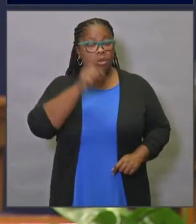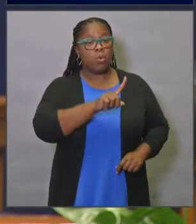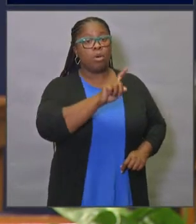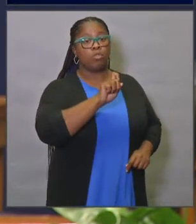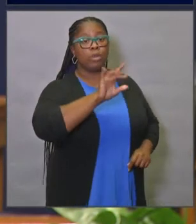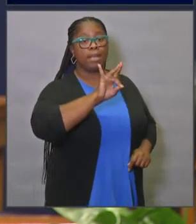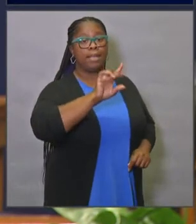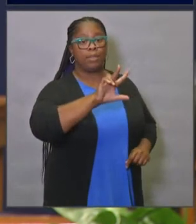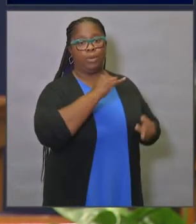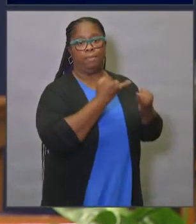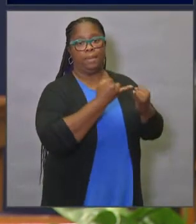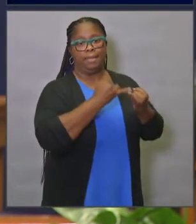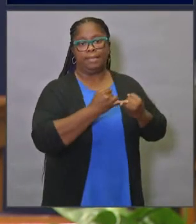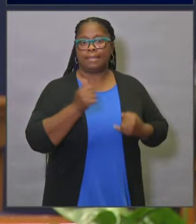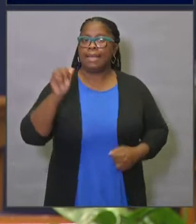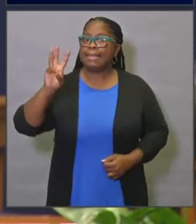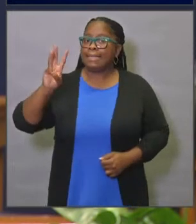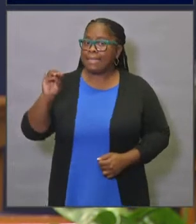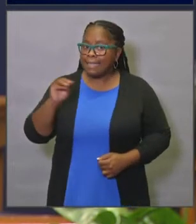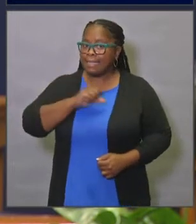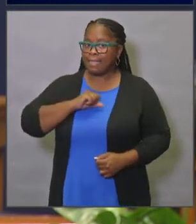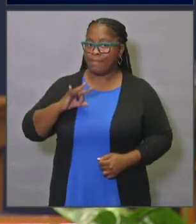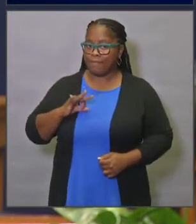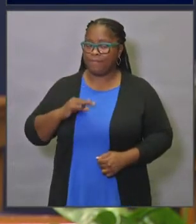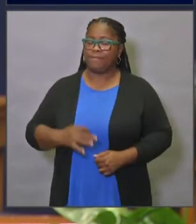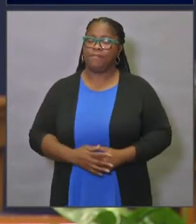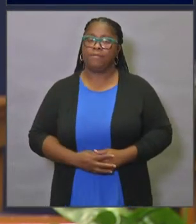among people who are incarcerated, and 60 among staff.